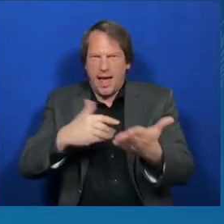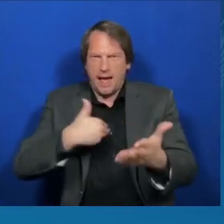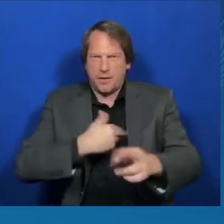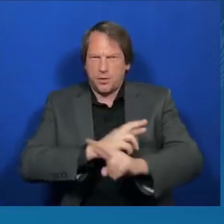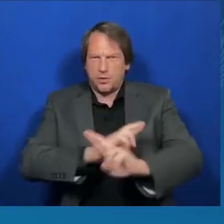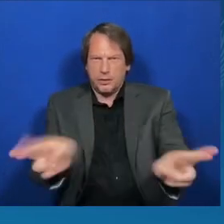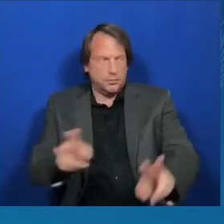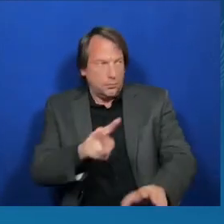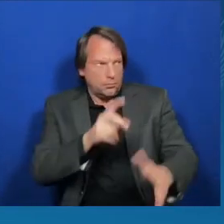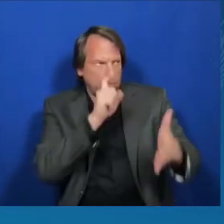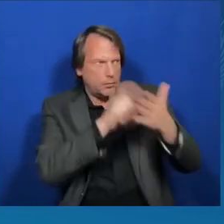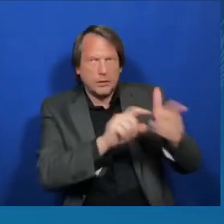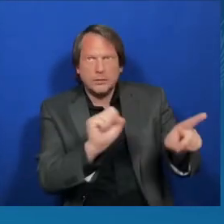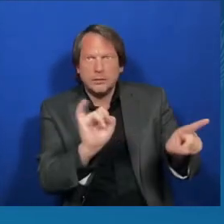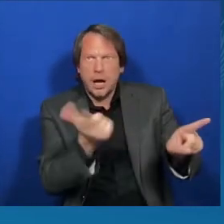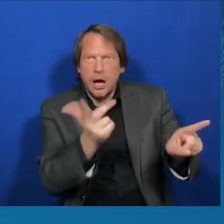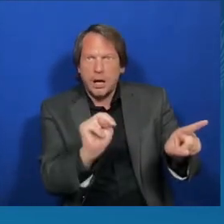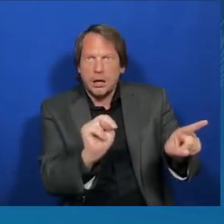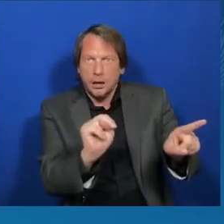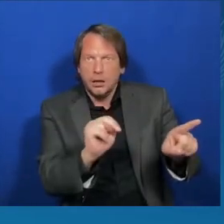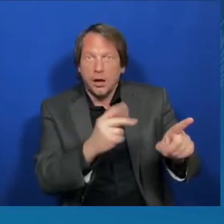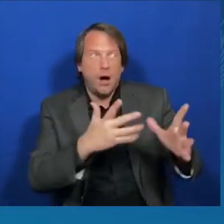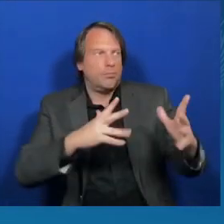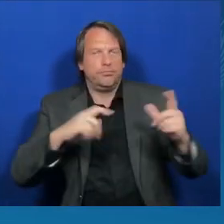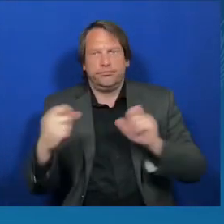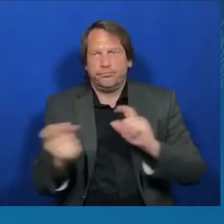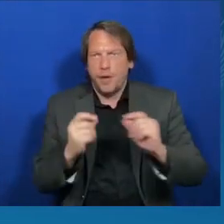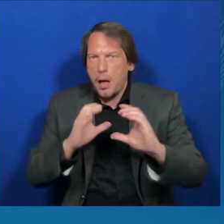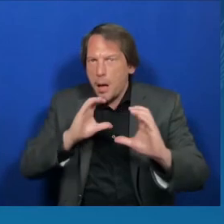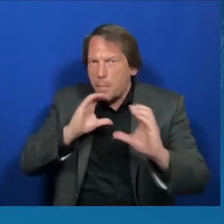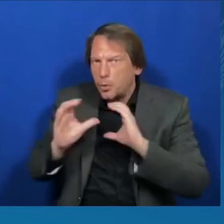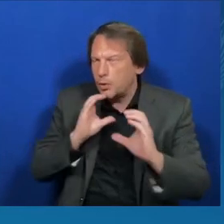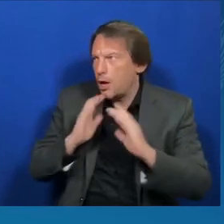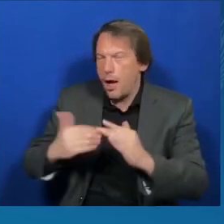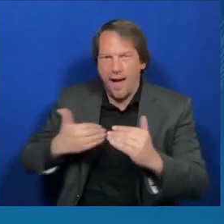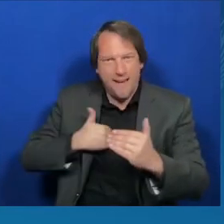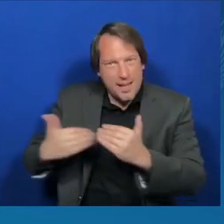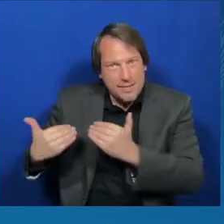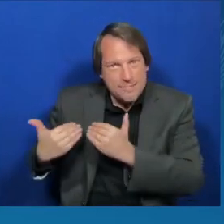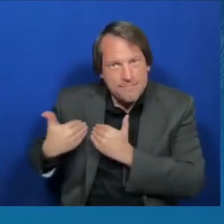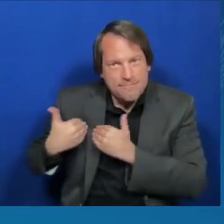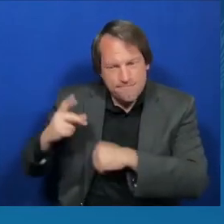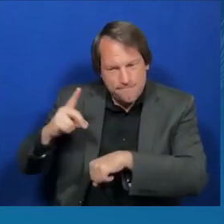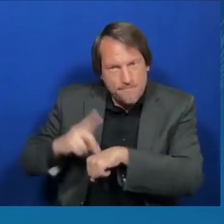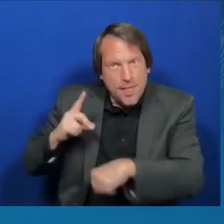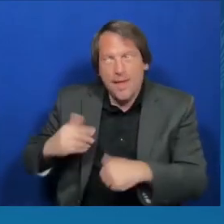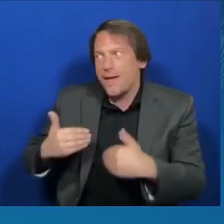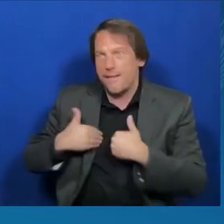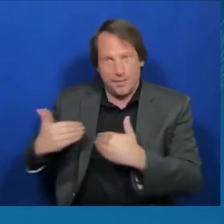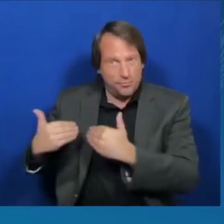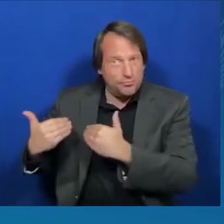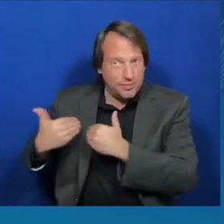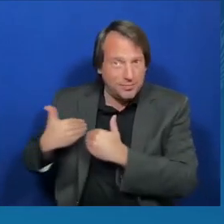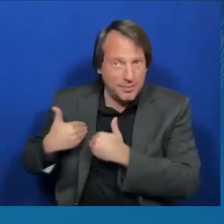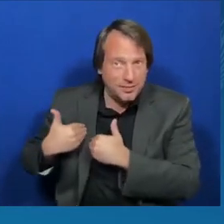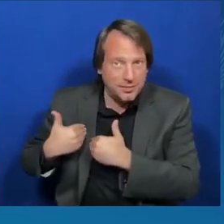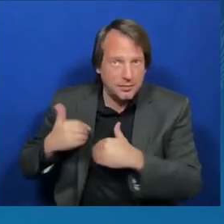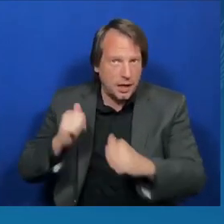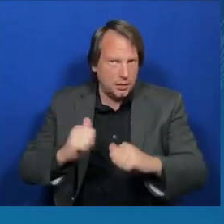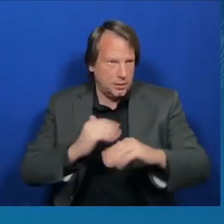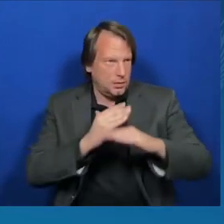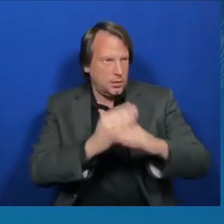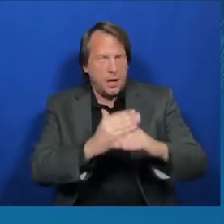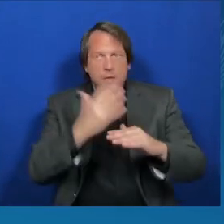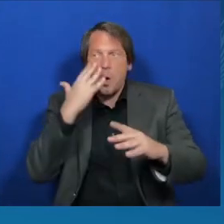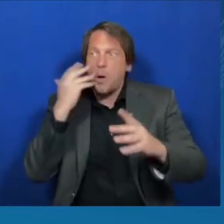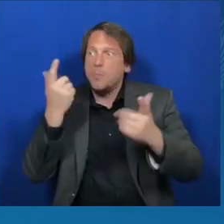can avoid predictable tragedies. Red flag laws. Red flag laws are